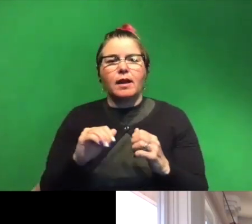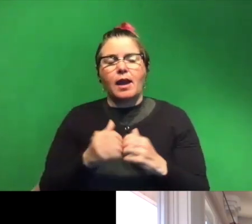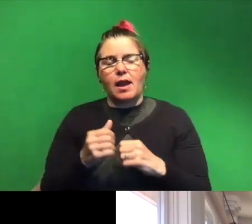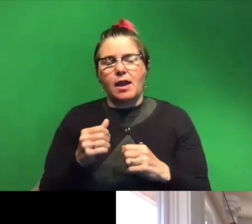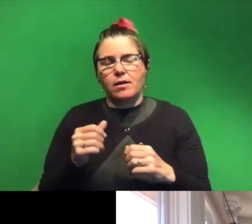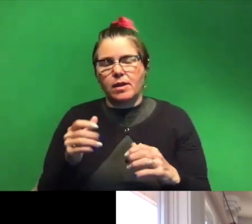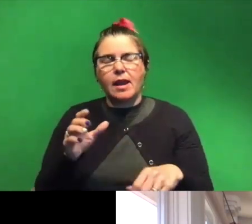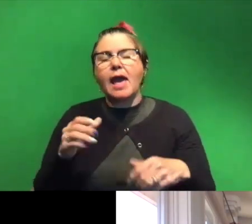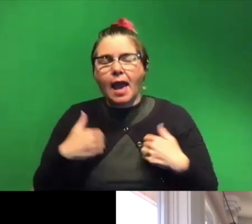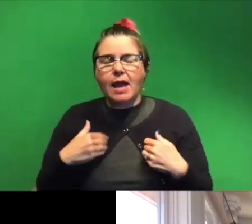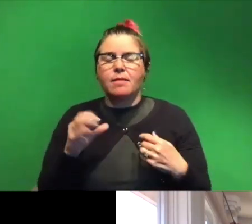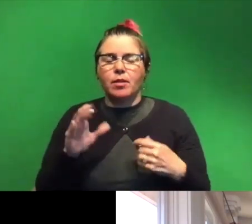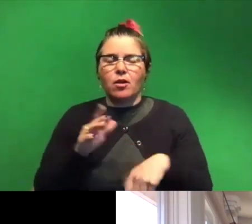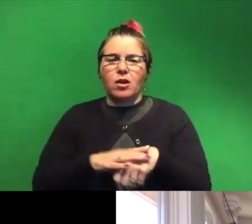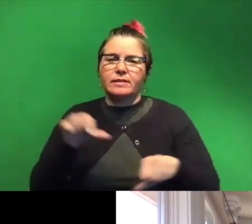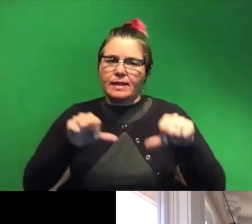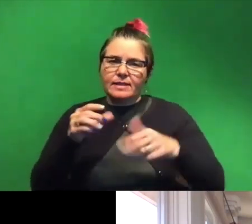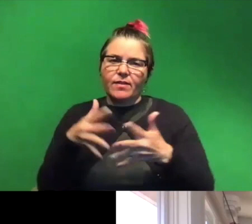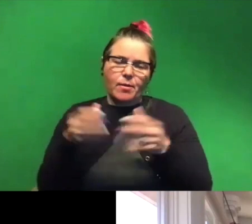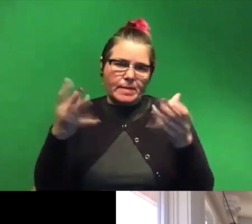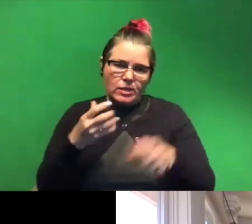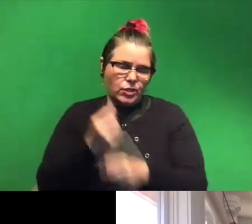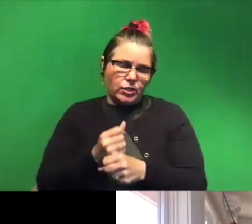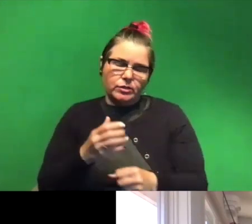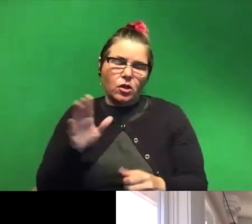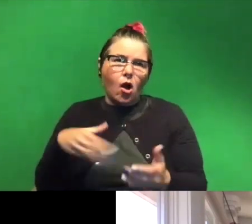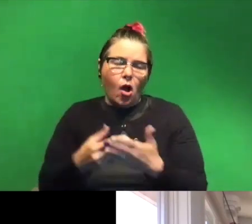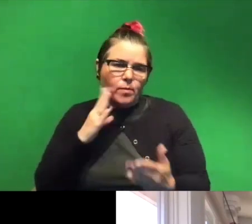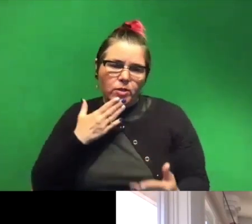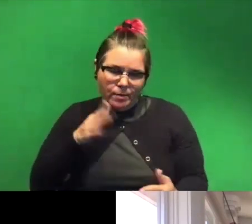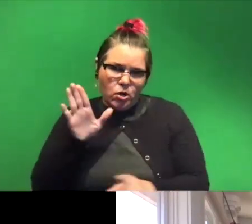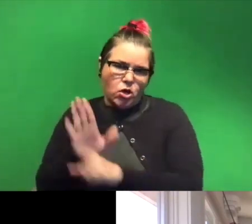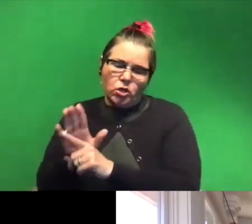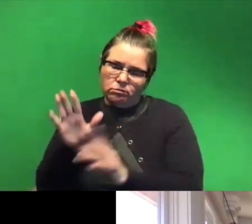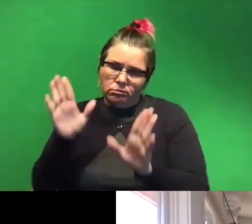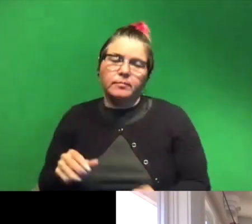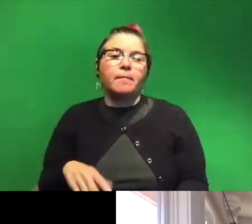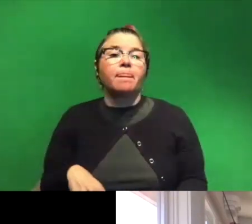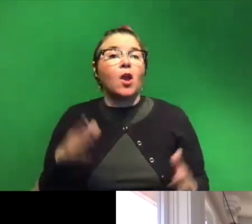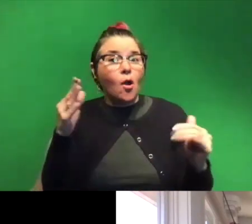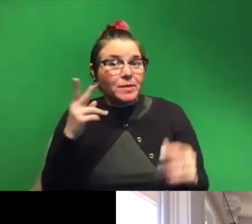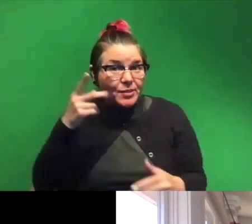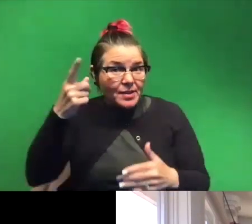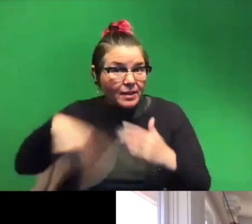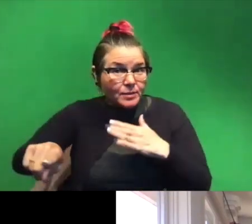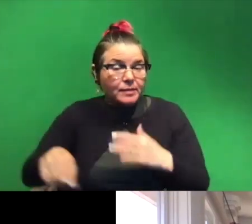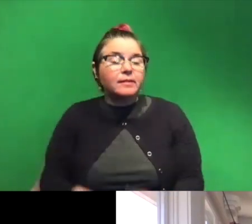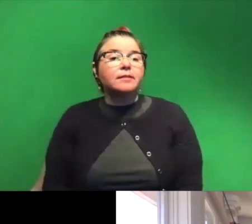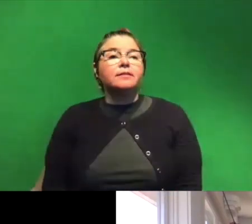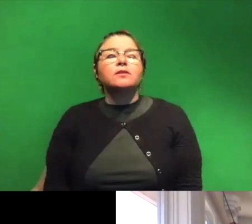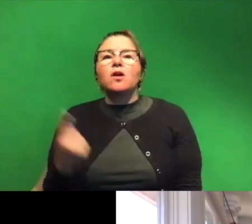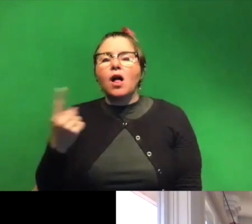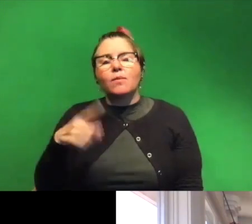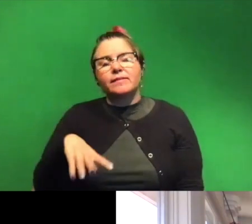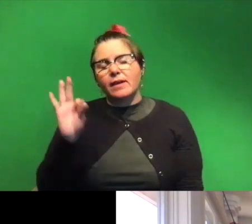years. So that's gonna be a good one. They're all gonna be good ones. It's gonna be great. So I hope we all see you next week. You can always find